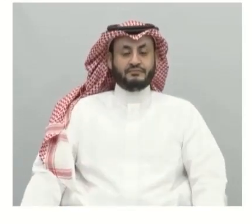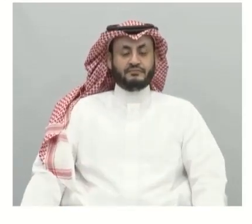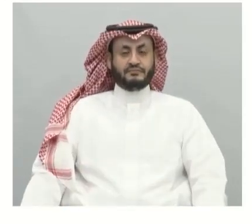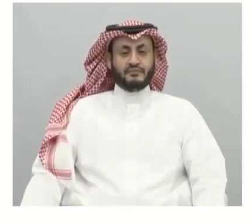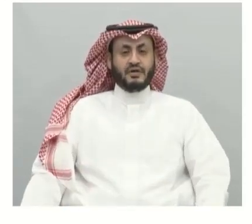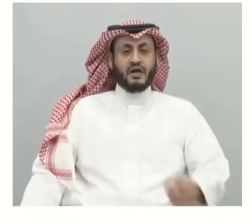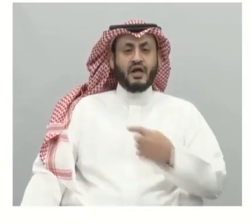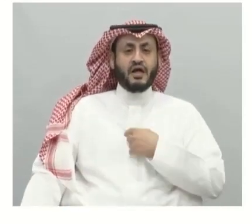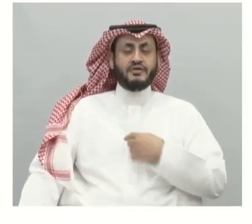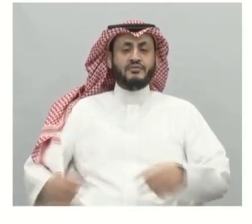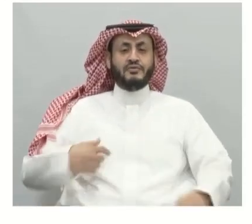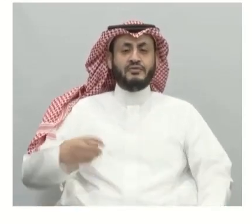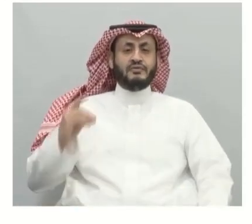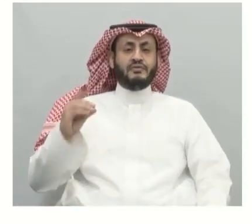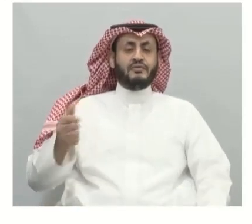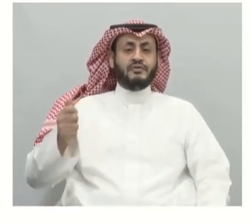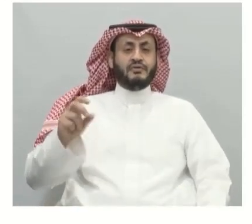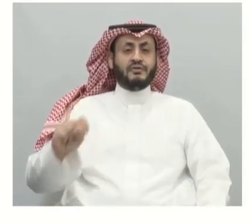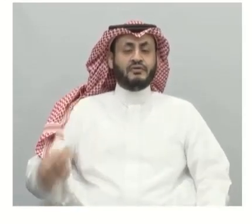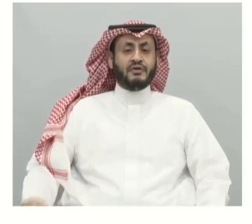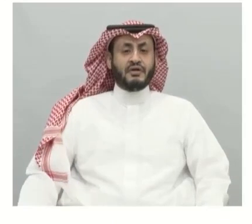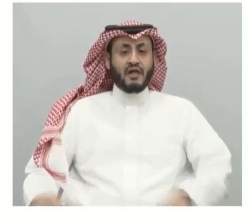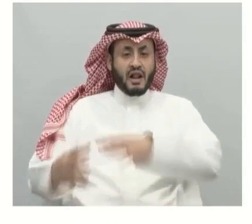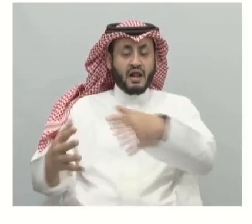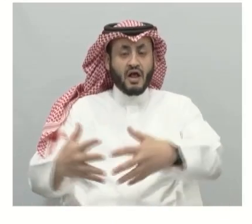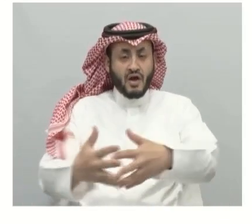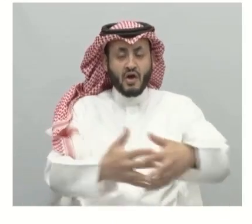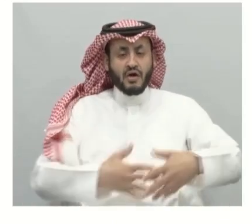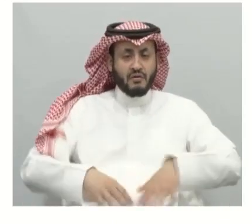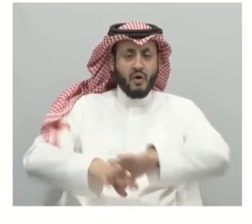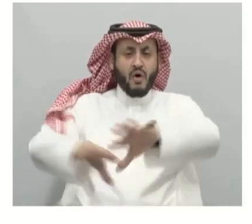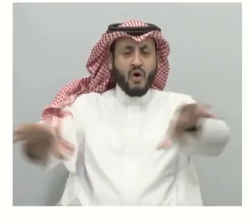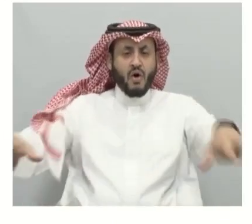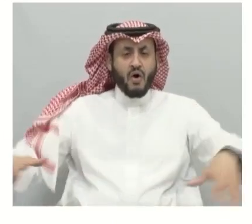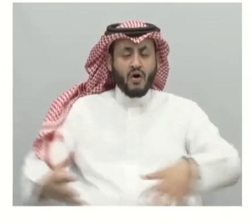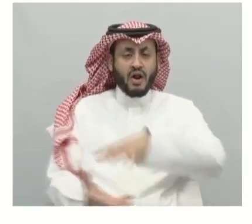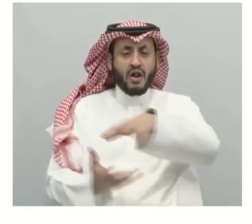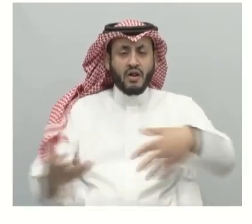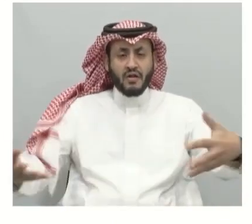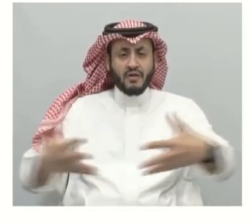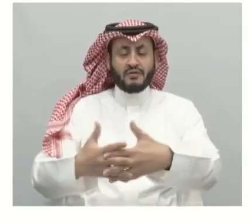This is Dan Ramirez in Times Square, with people from all around the world.